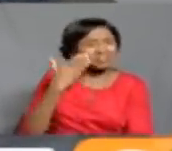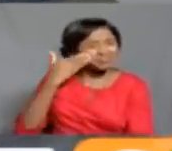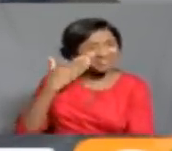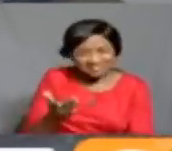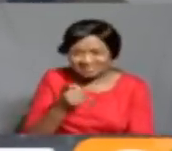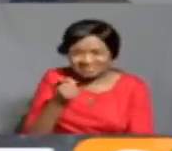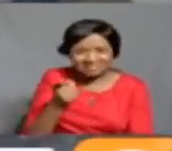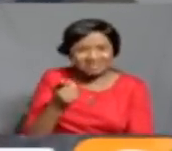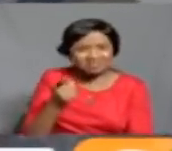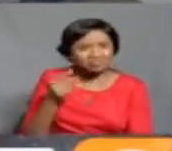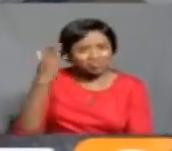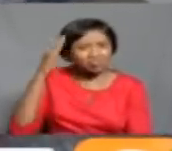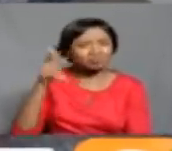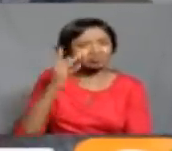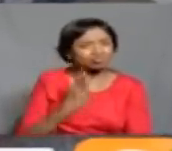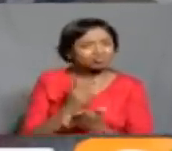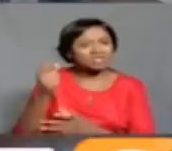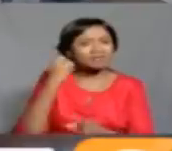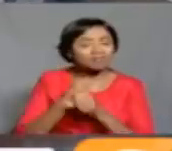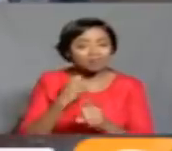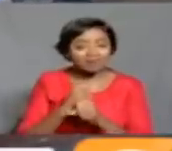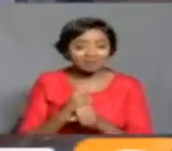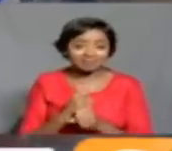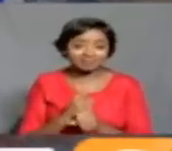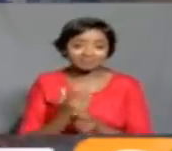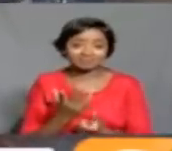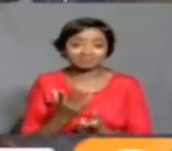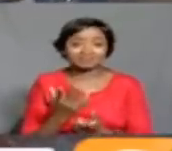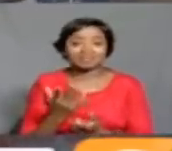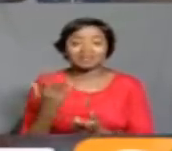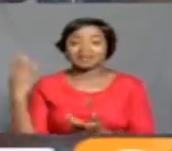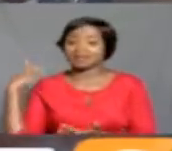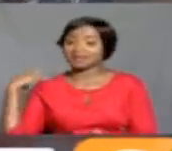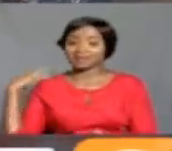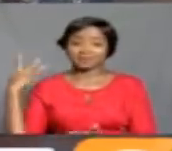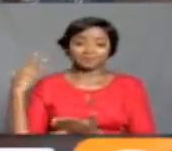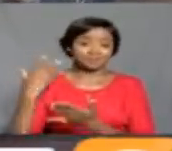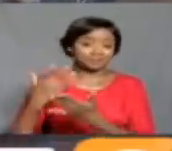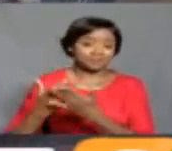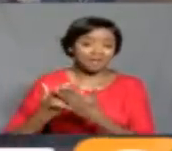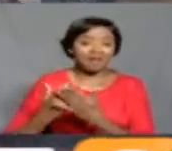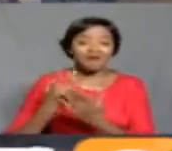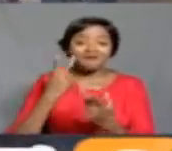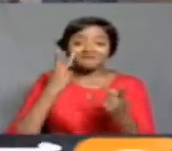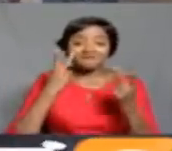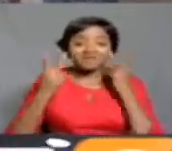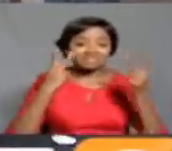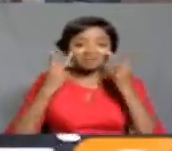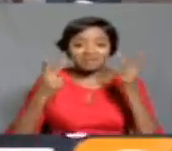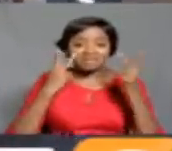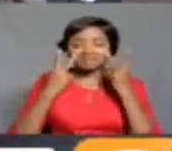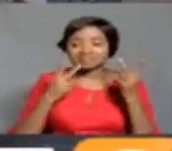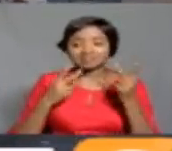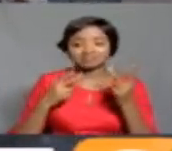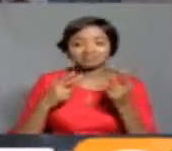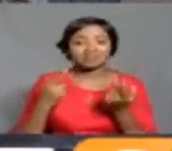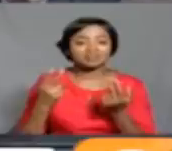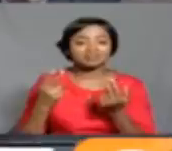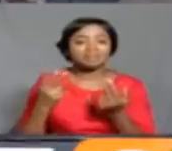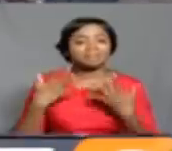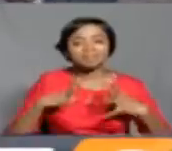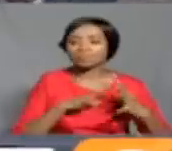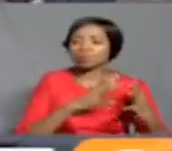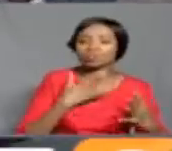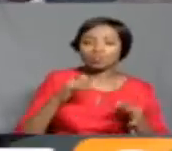Look, historically, visibility is part of the execution of the office of the president. People want to